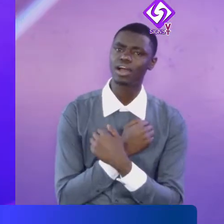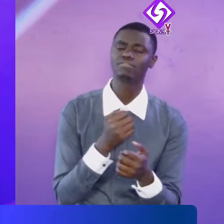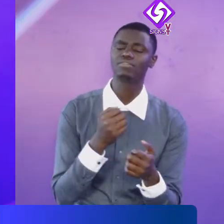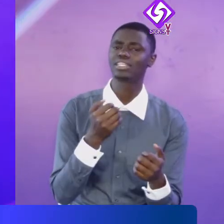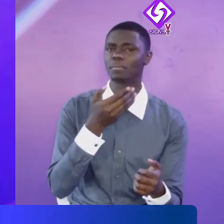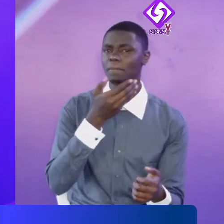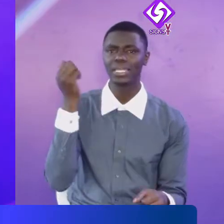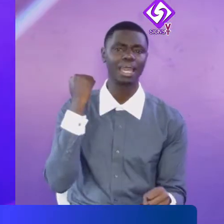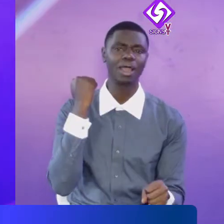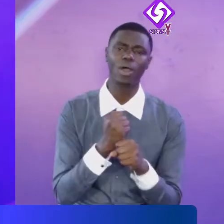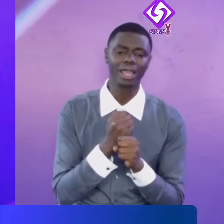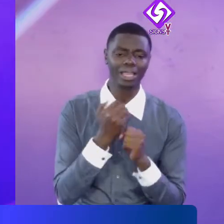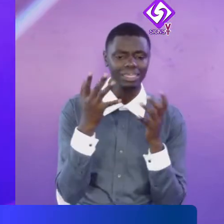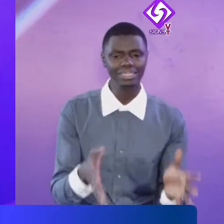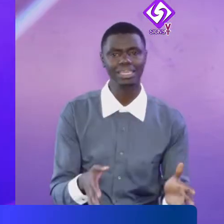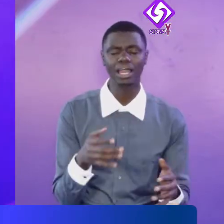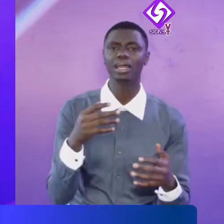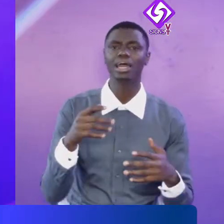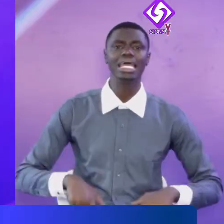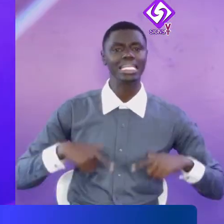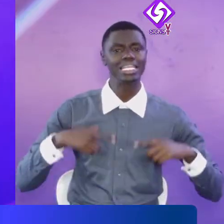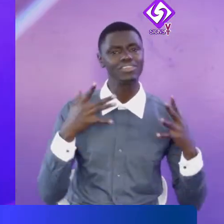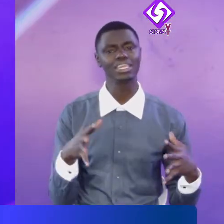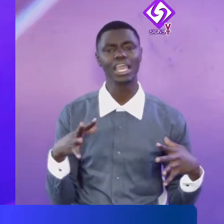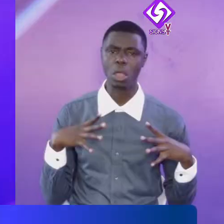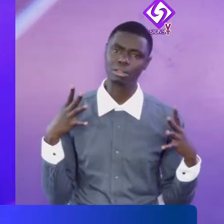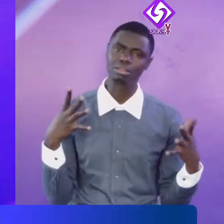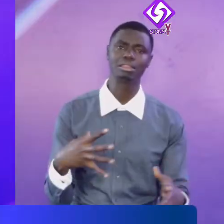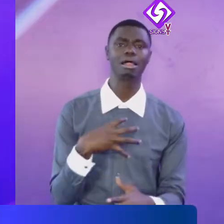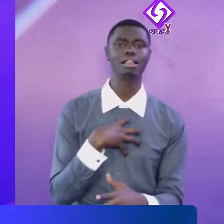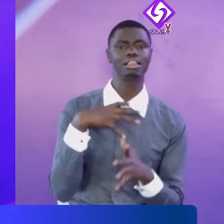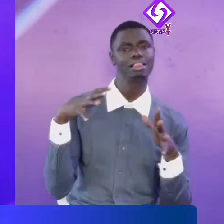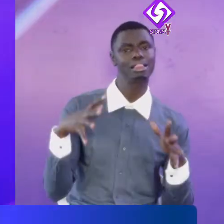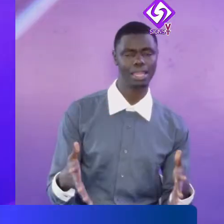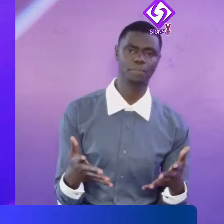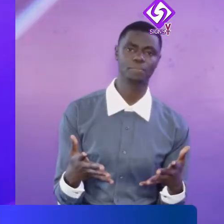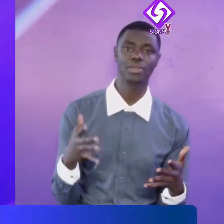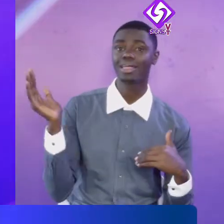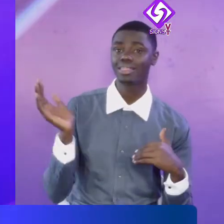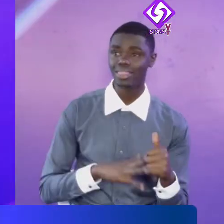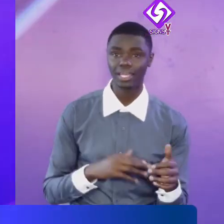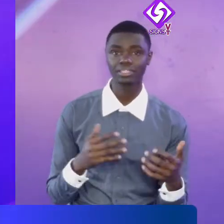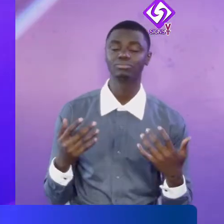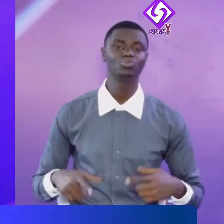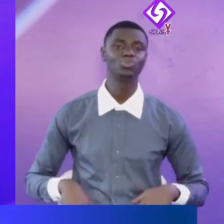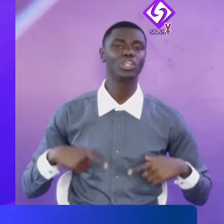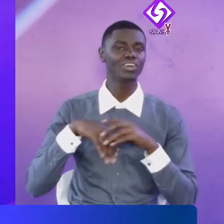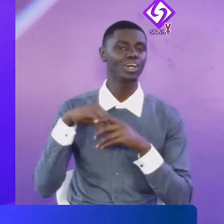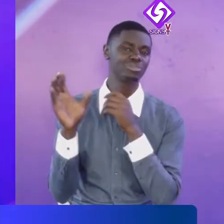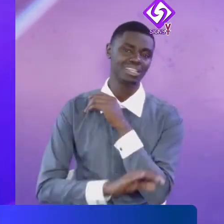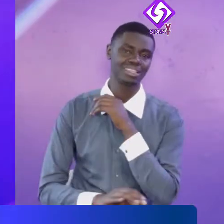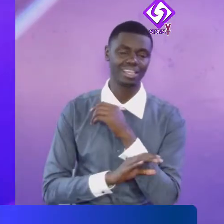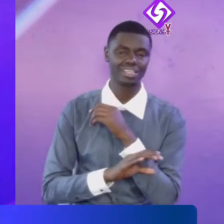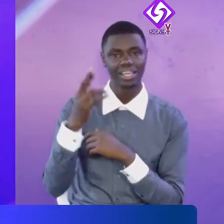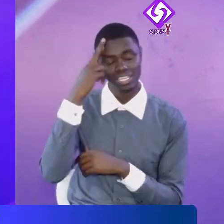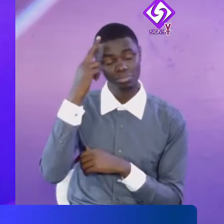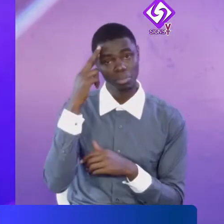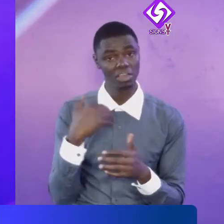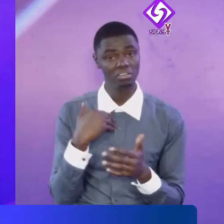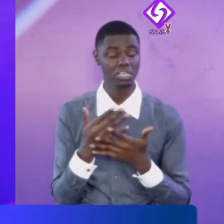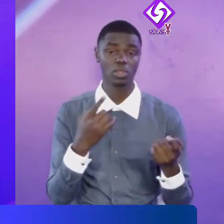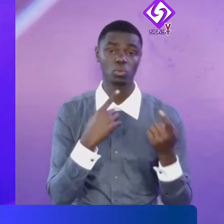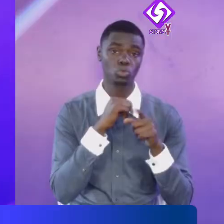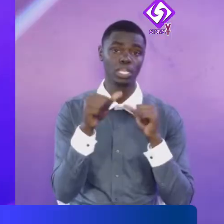here and live here, holiday here, retire here, than to be on the other side of town. Then remember, there's something here we talk